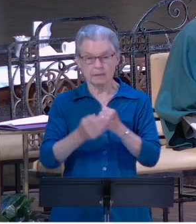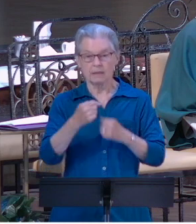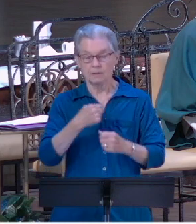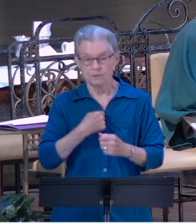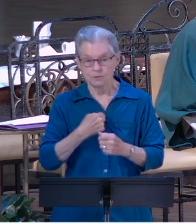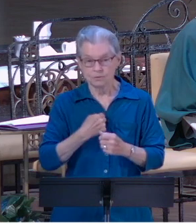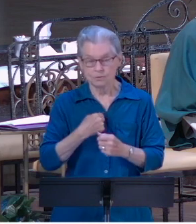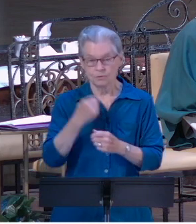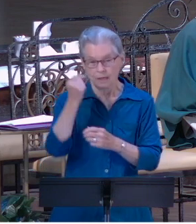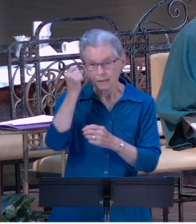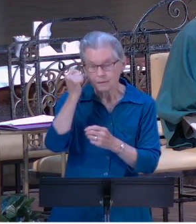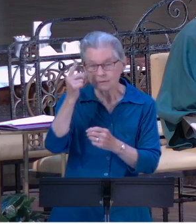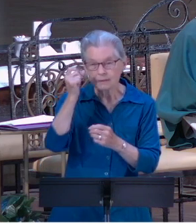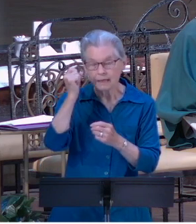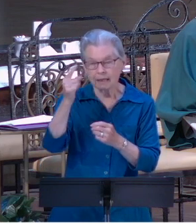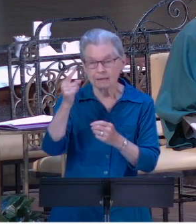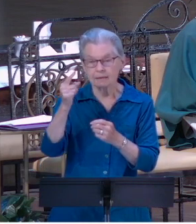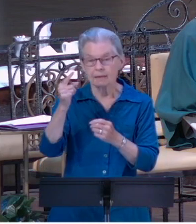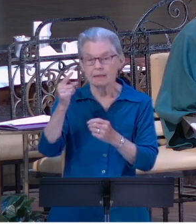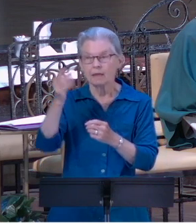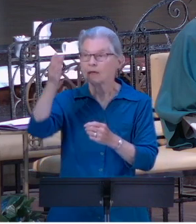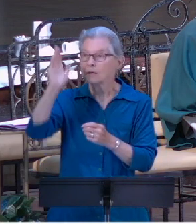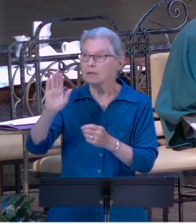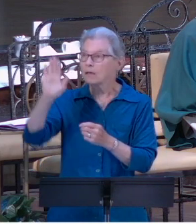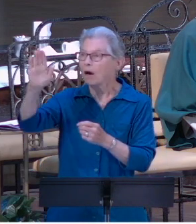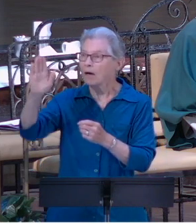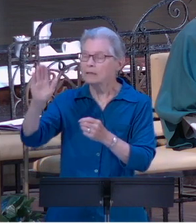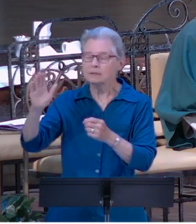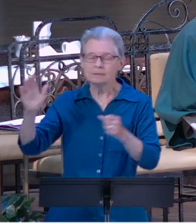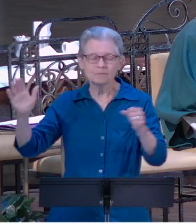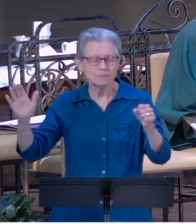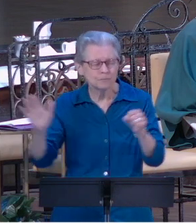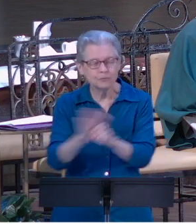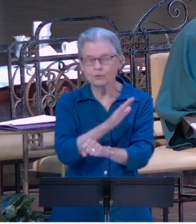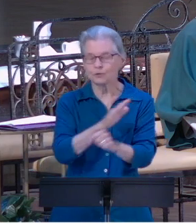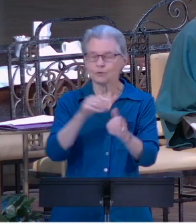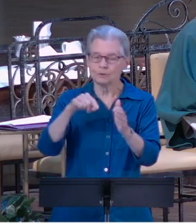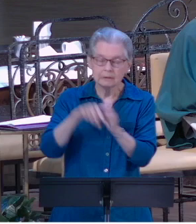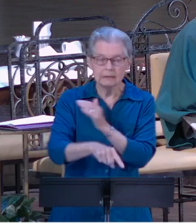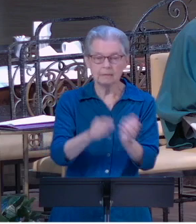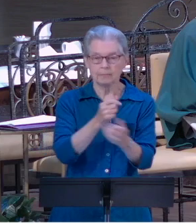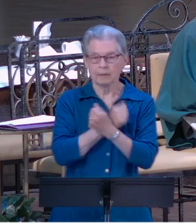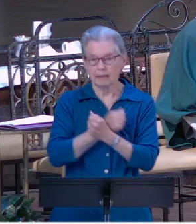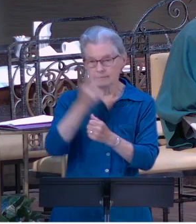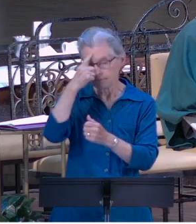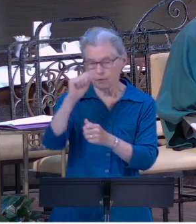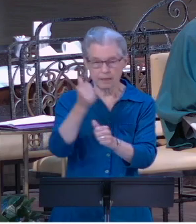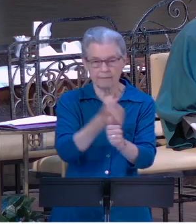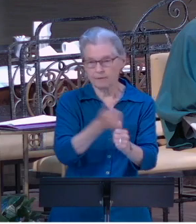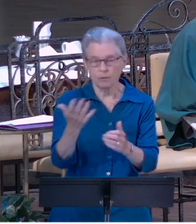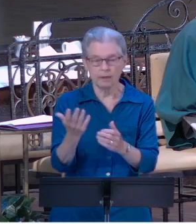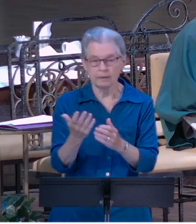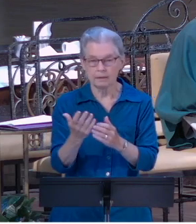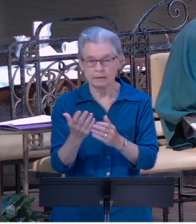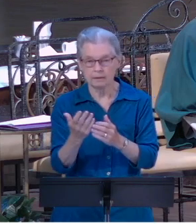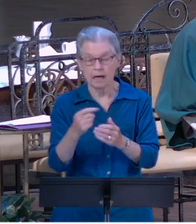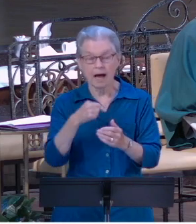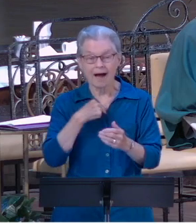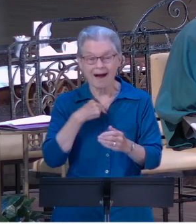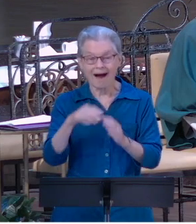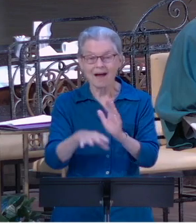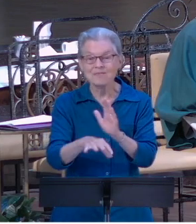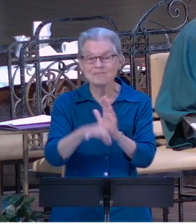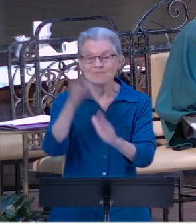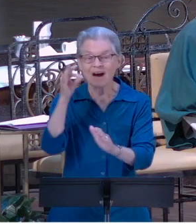God's extravagant love and mercy. In that field of God's love, I found the treasure